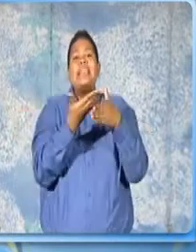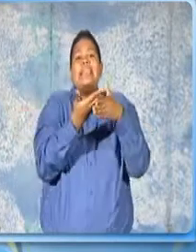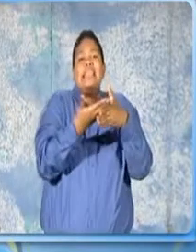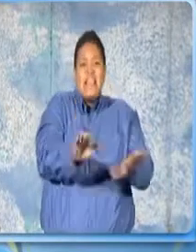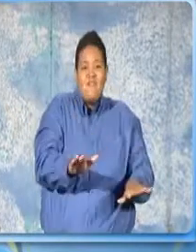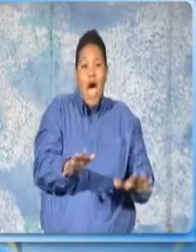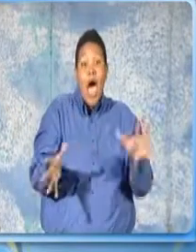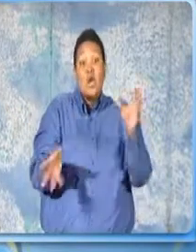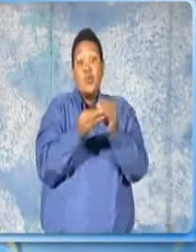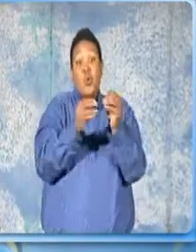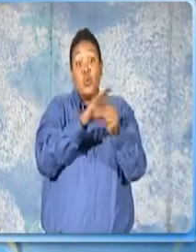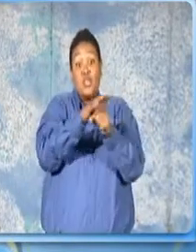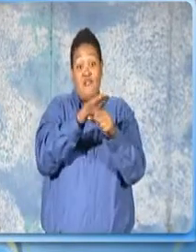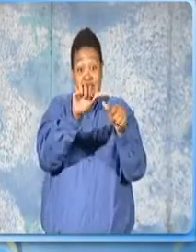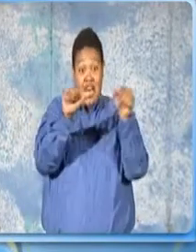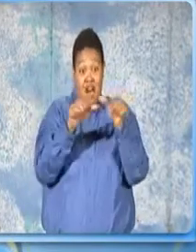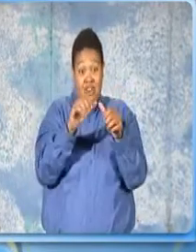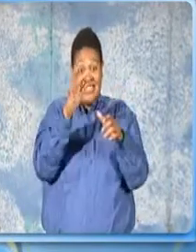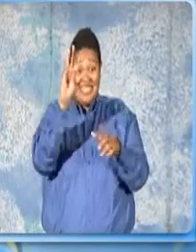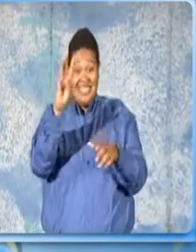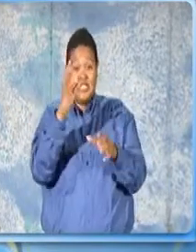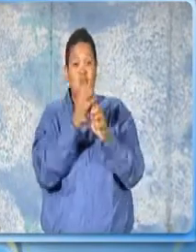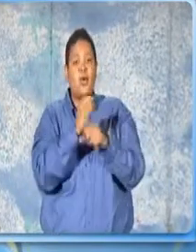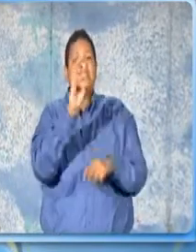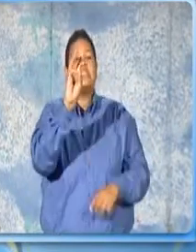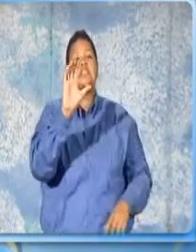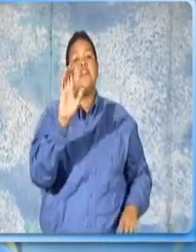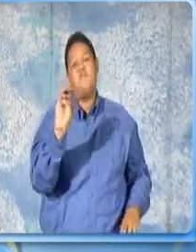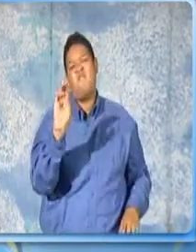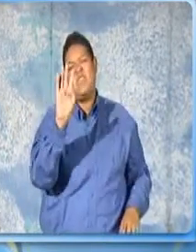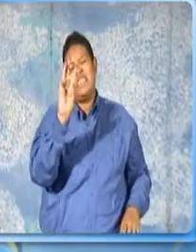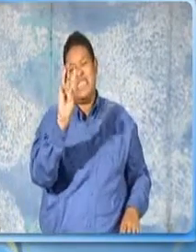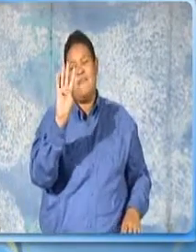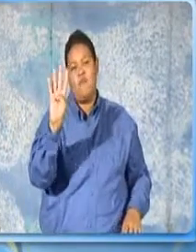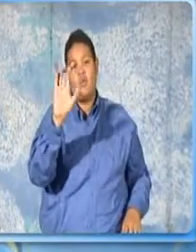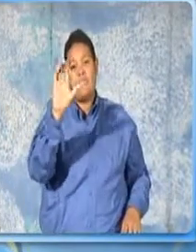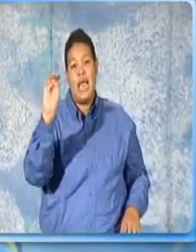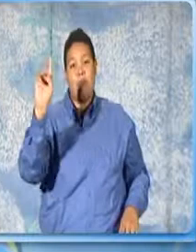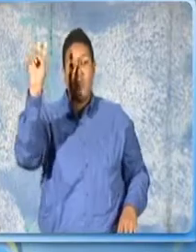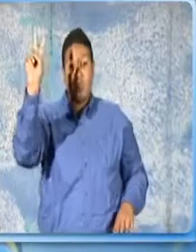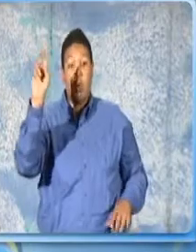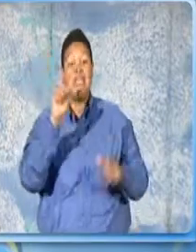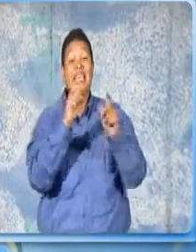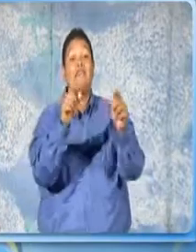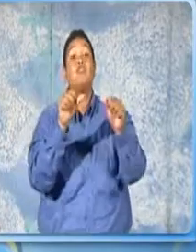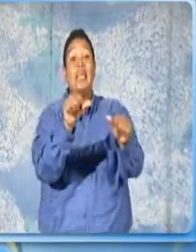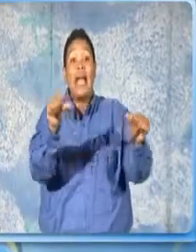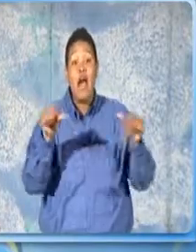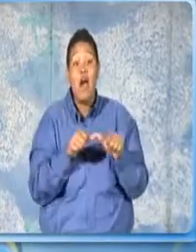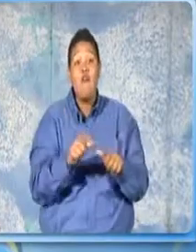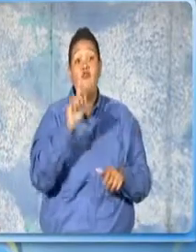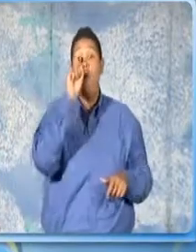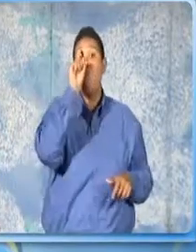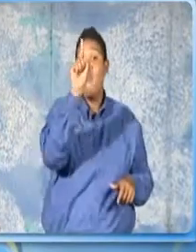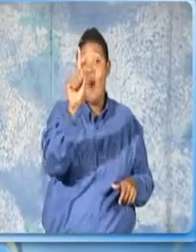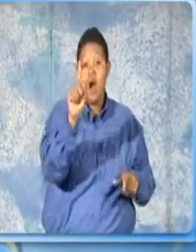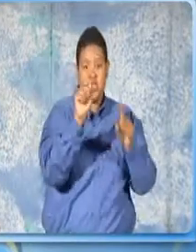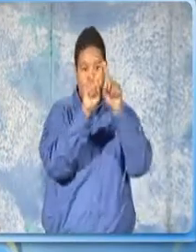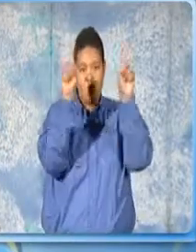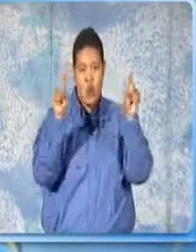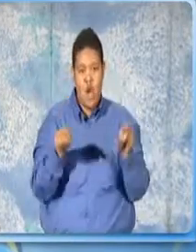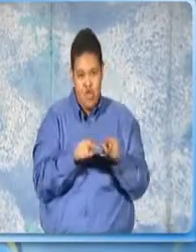surface area by 6 to get 64 centimeters squared, giving us the area of one square face.